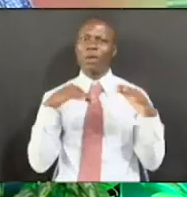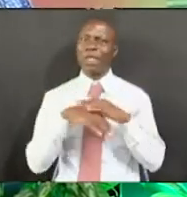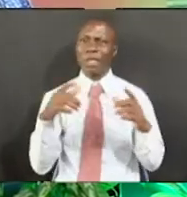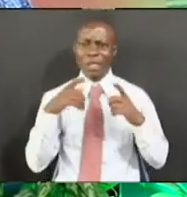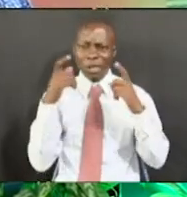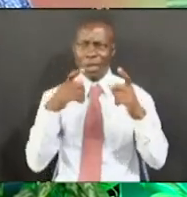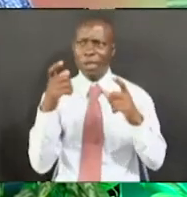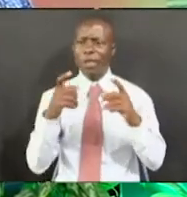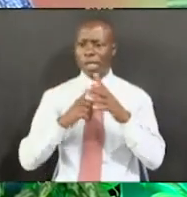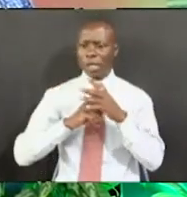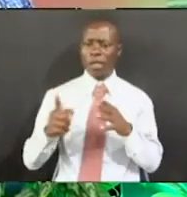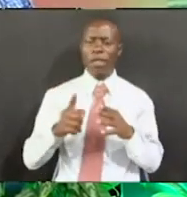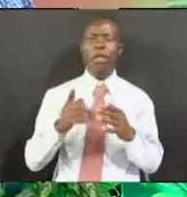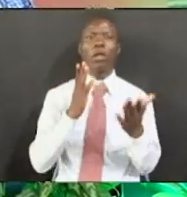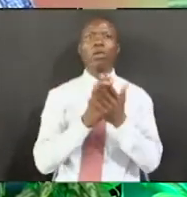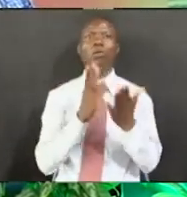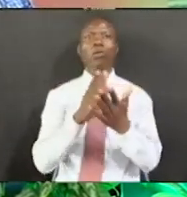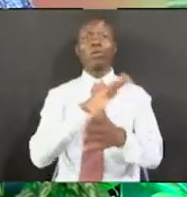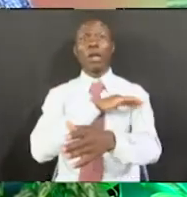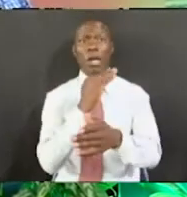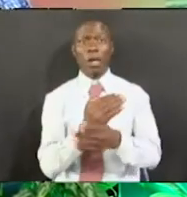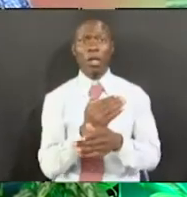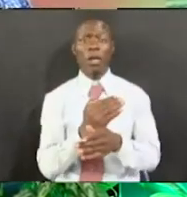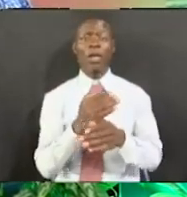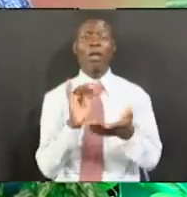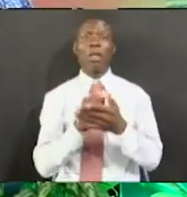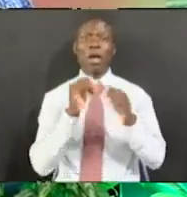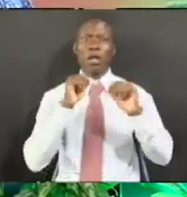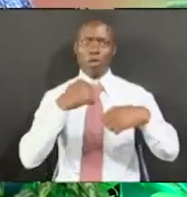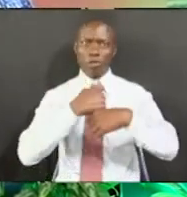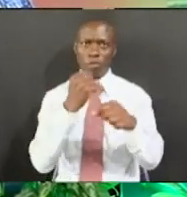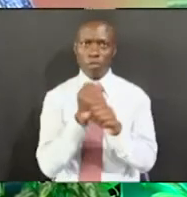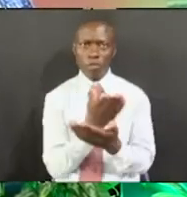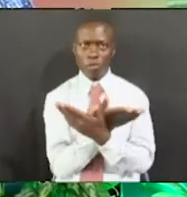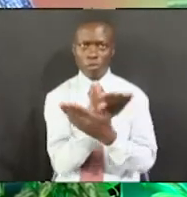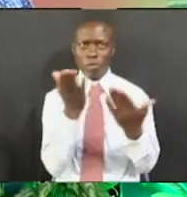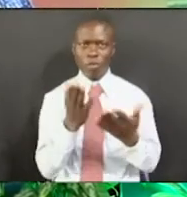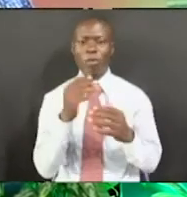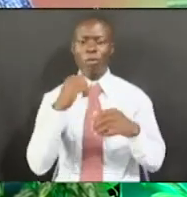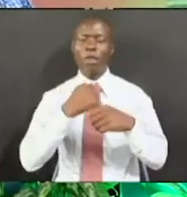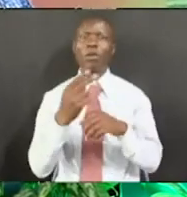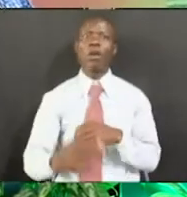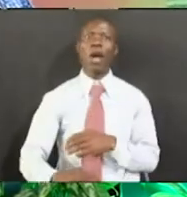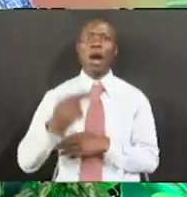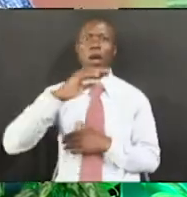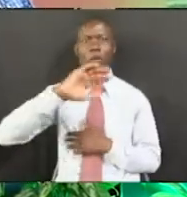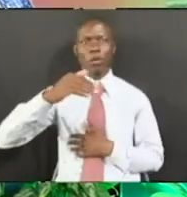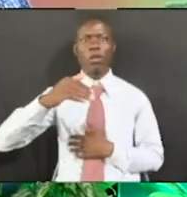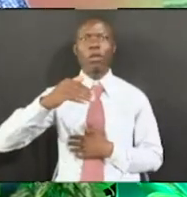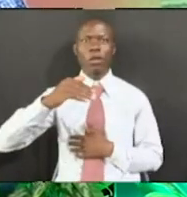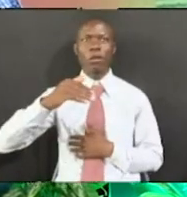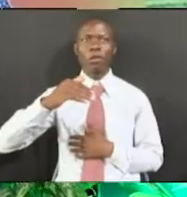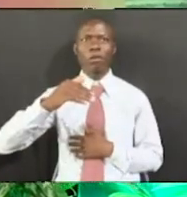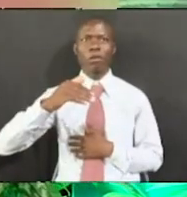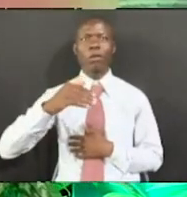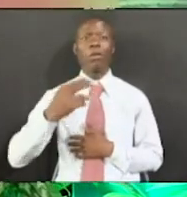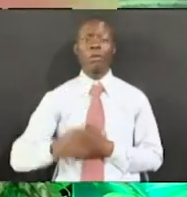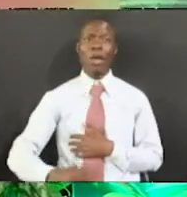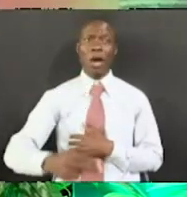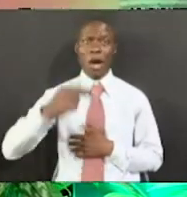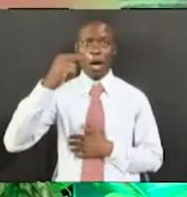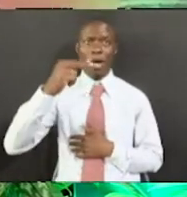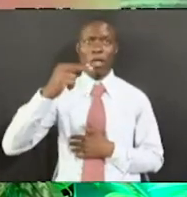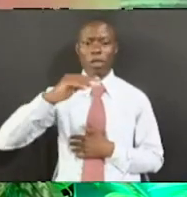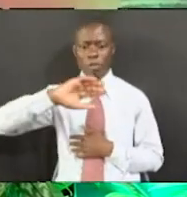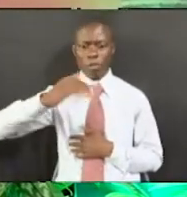is more powerful to pick you up, wash you clean, and set you on a higher mountain. Lift me higher to the